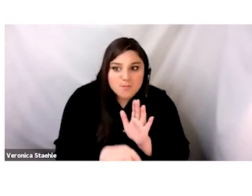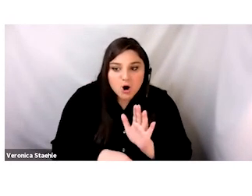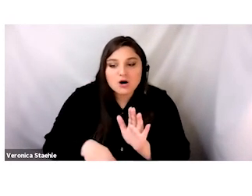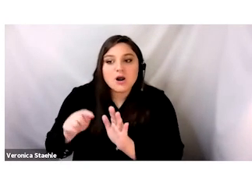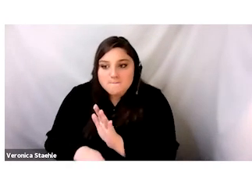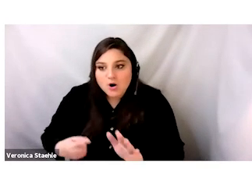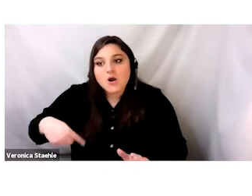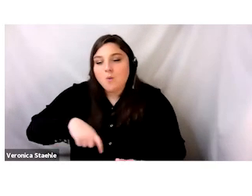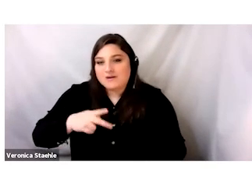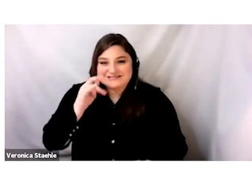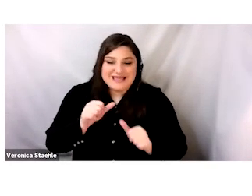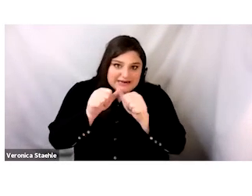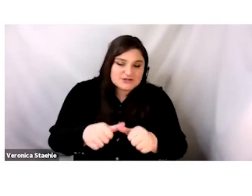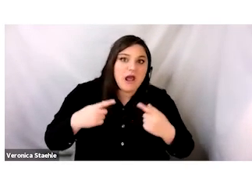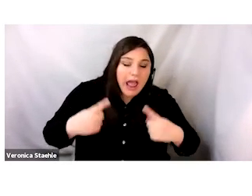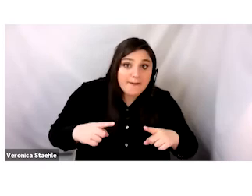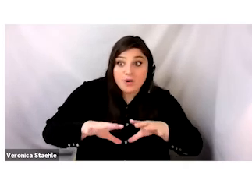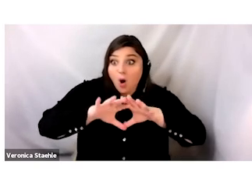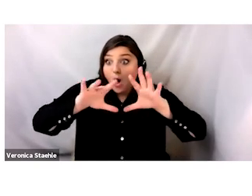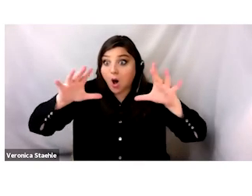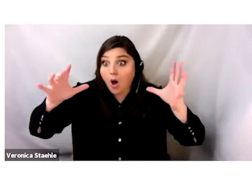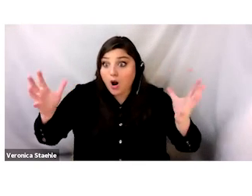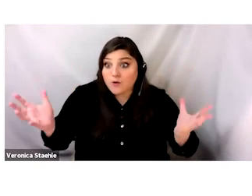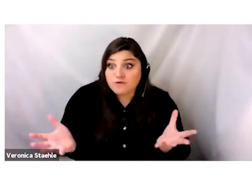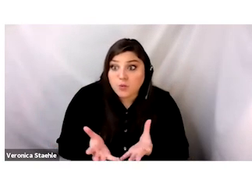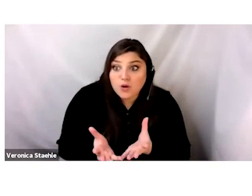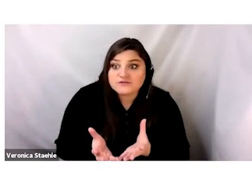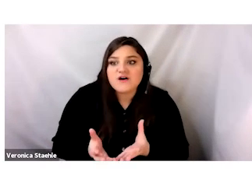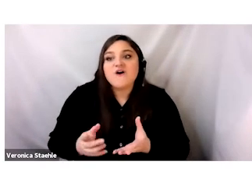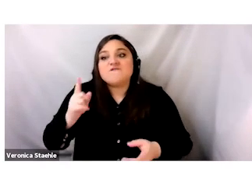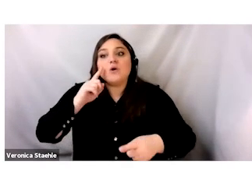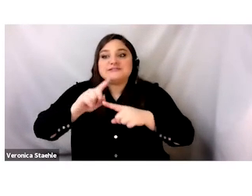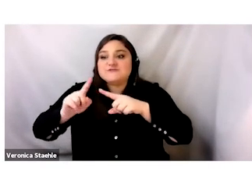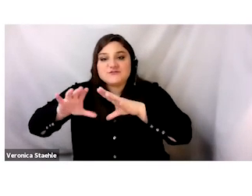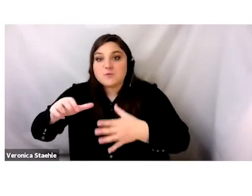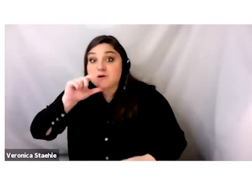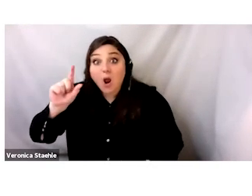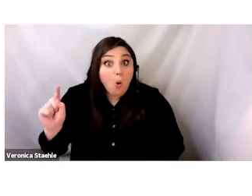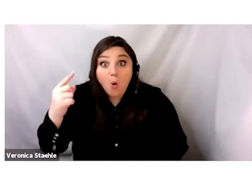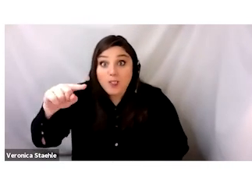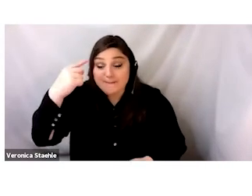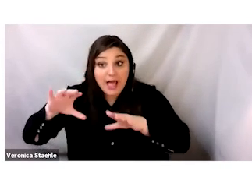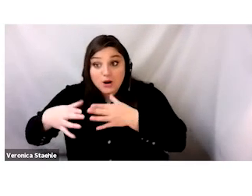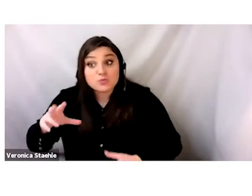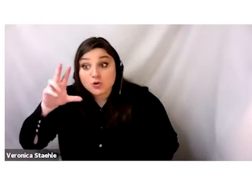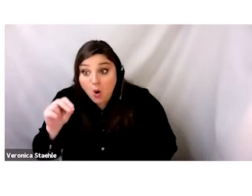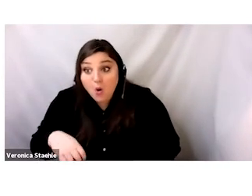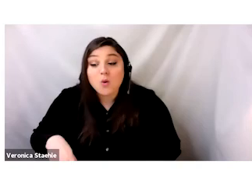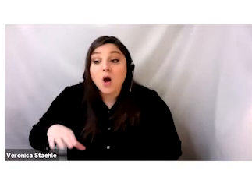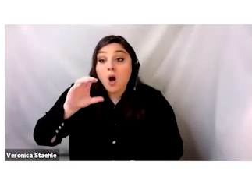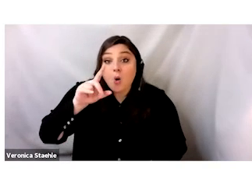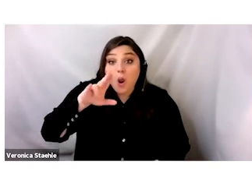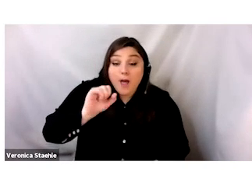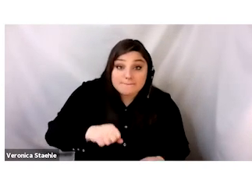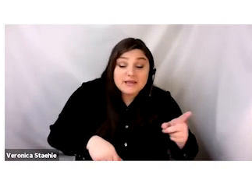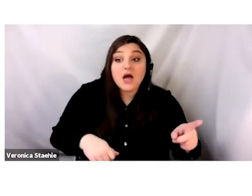the continuation of what's happening globally for different identifying groups, not just Black groups, but also what's happening in Colombia, what's happening in